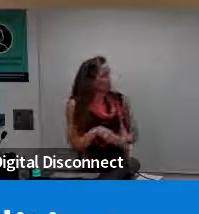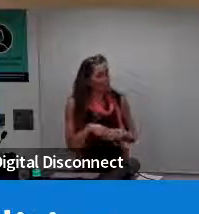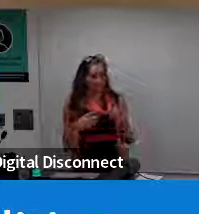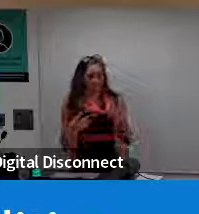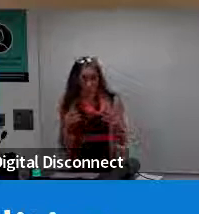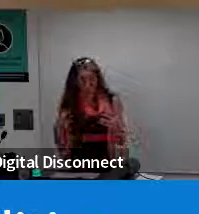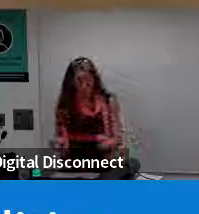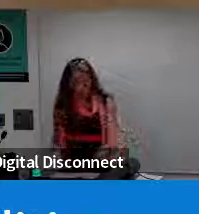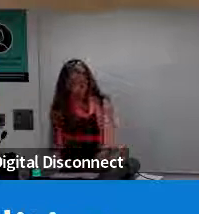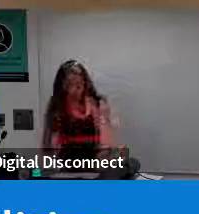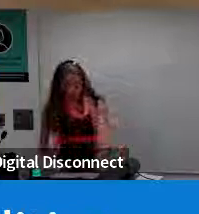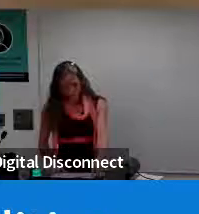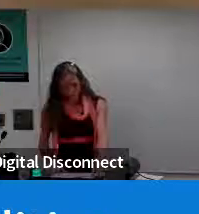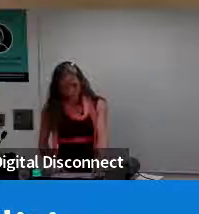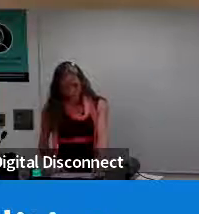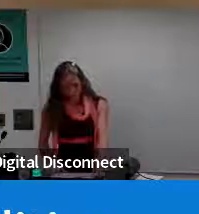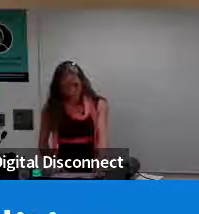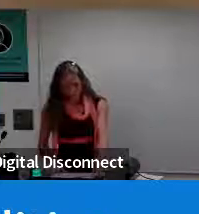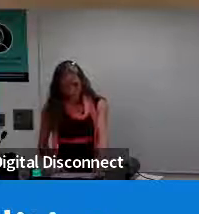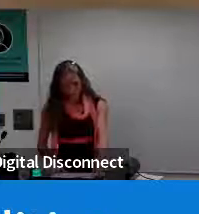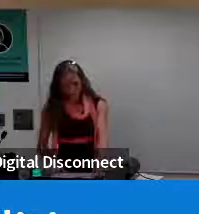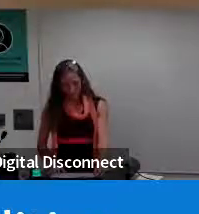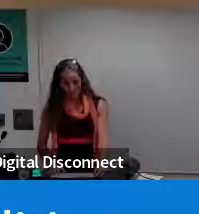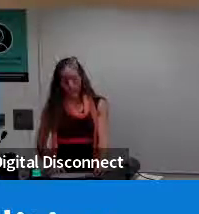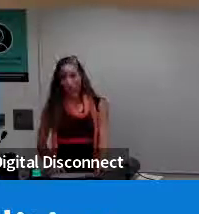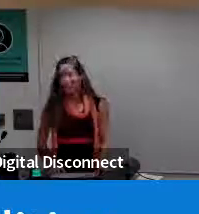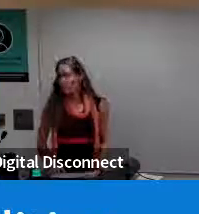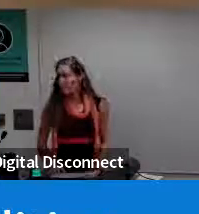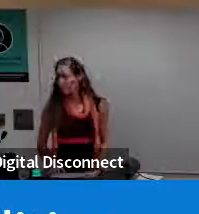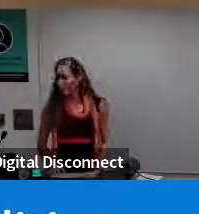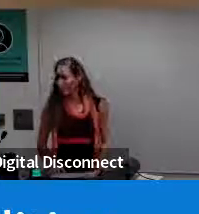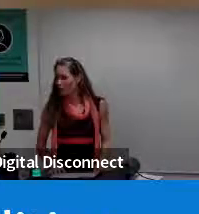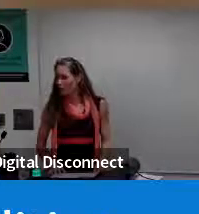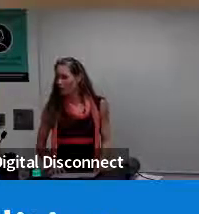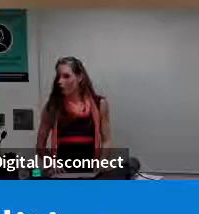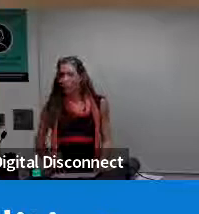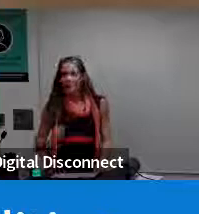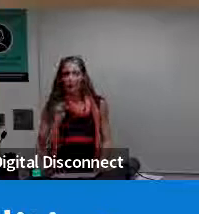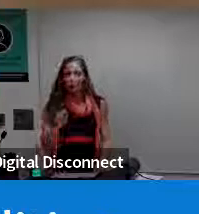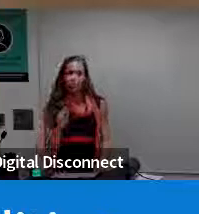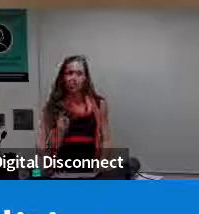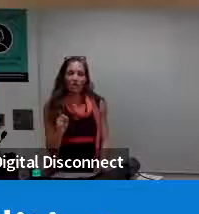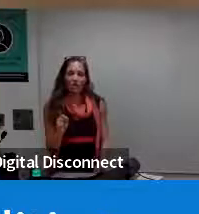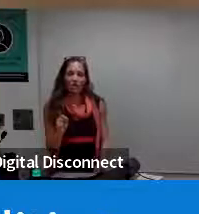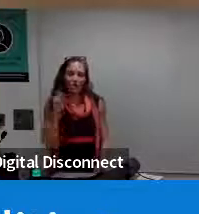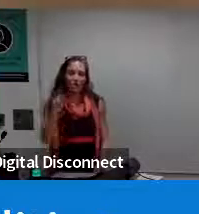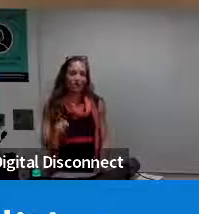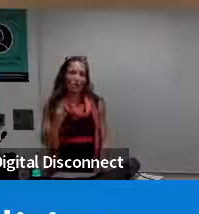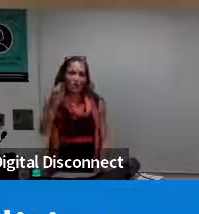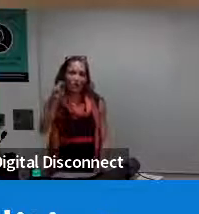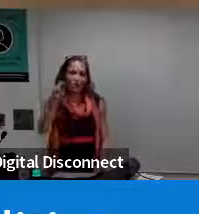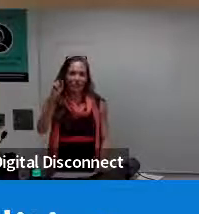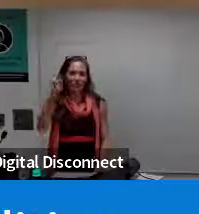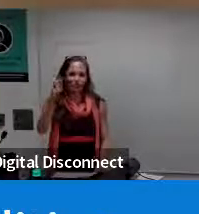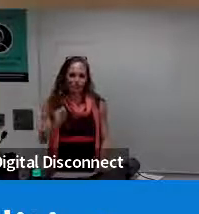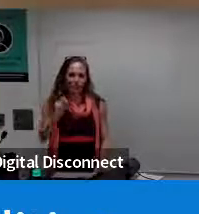can and should engage with these increasingly digital environments. But they also need to understand that it's